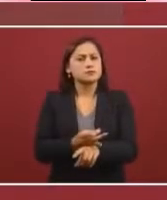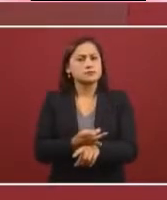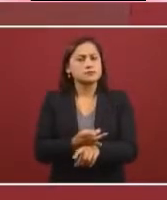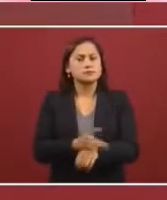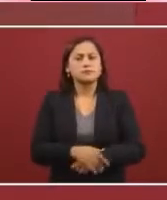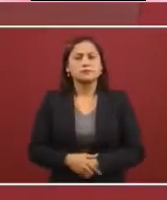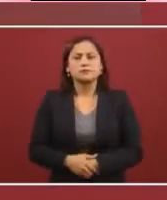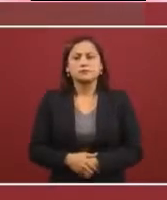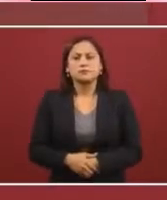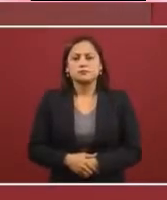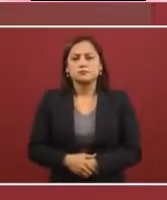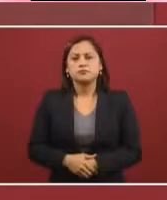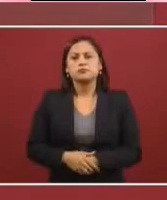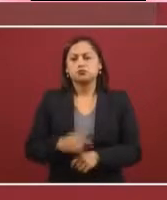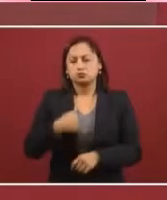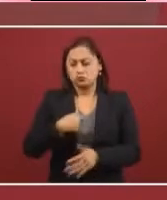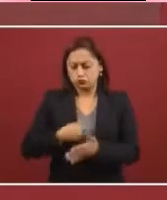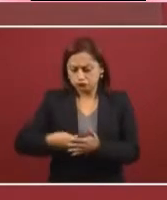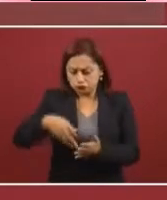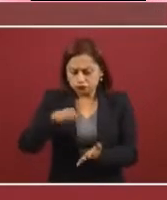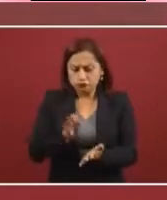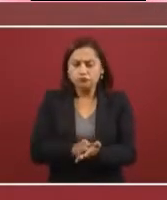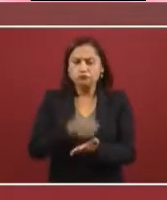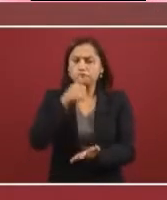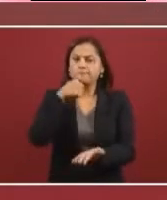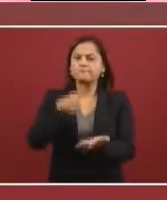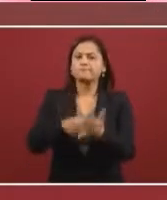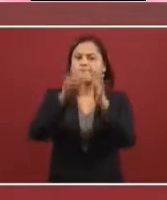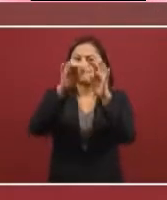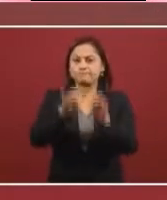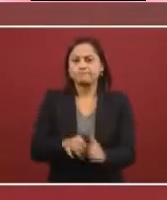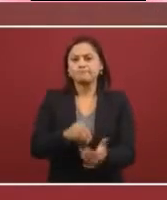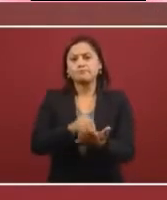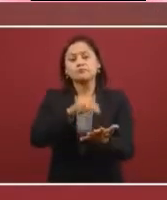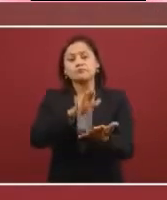And I dare to do this,